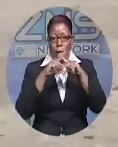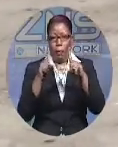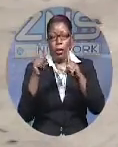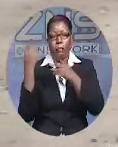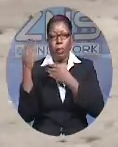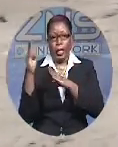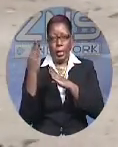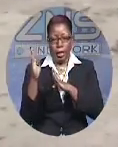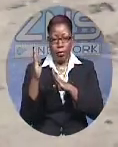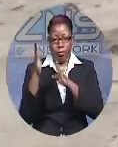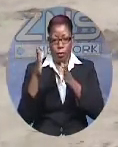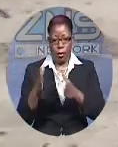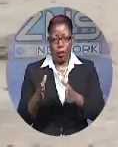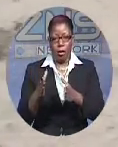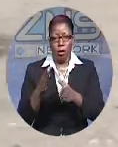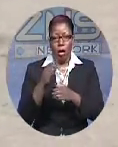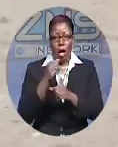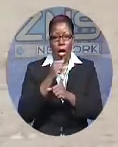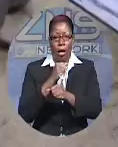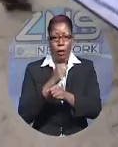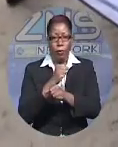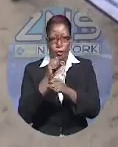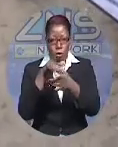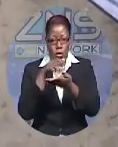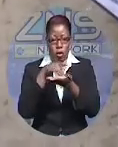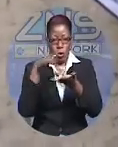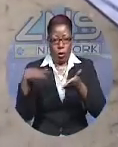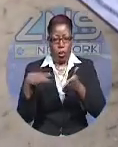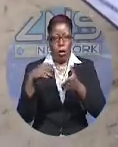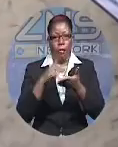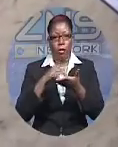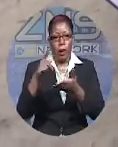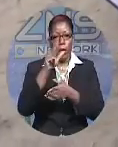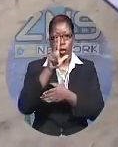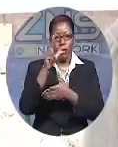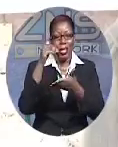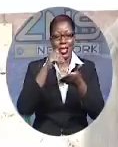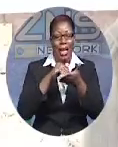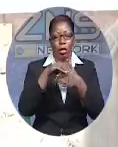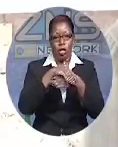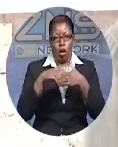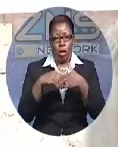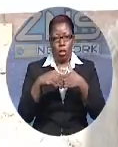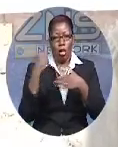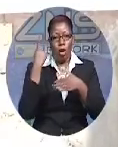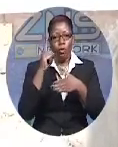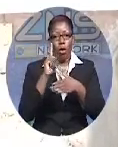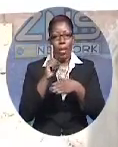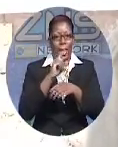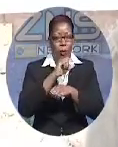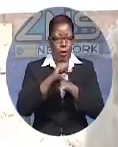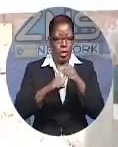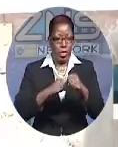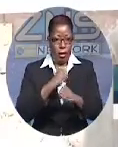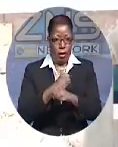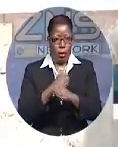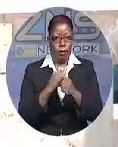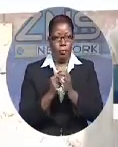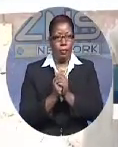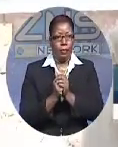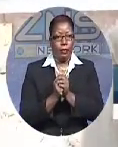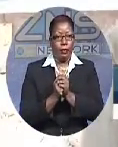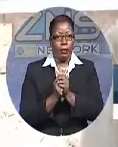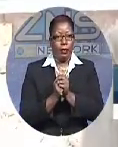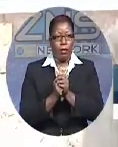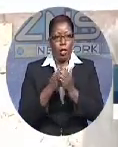will be subsidized through working and pay a fee of $3,000 for the year. We envision it from the fact that